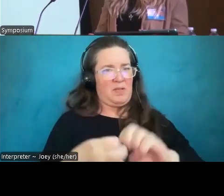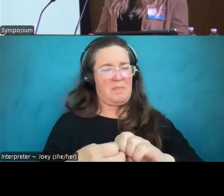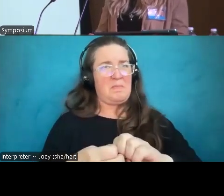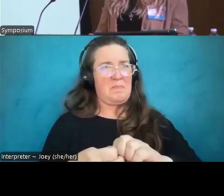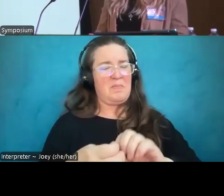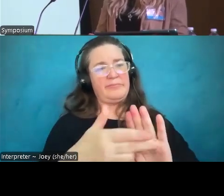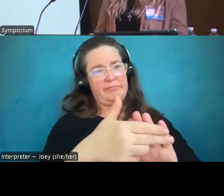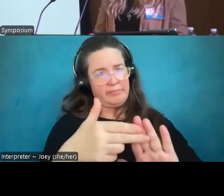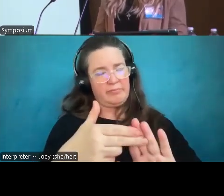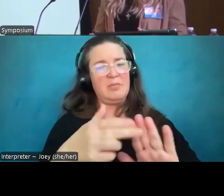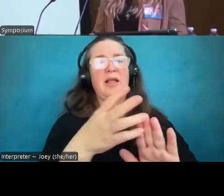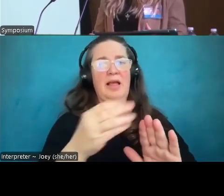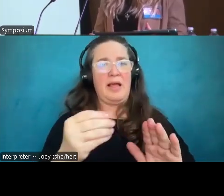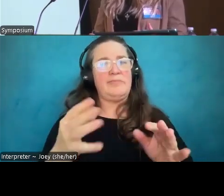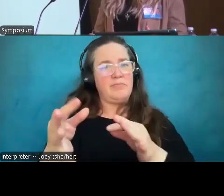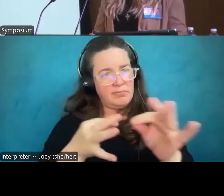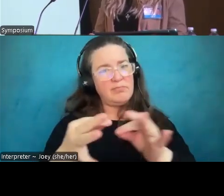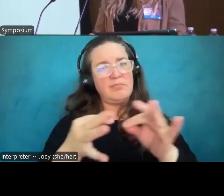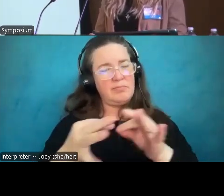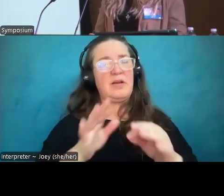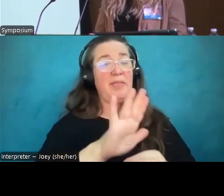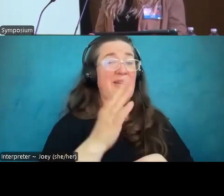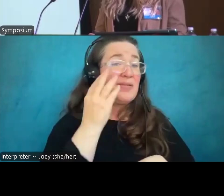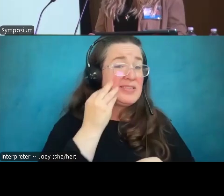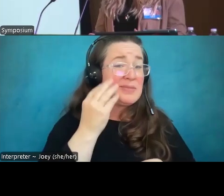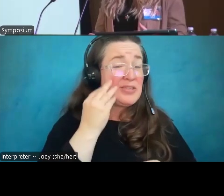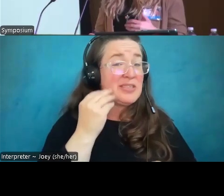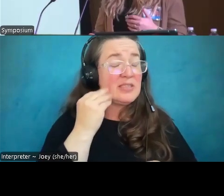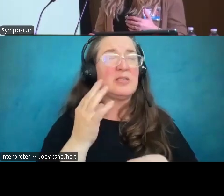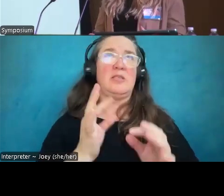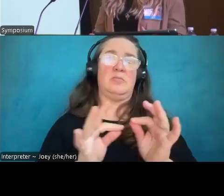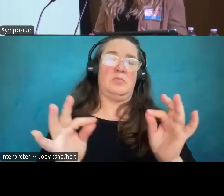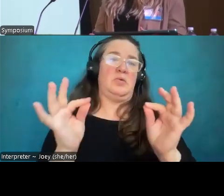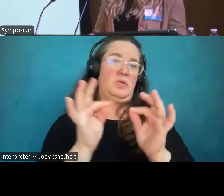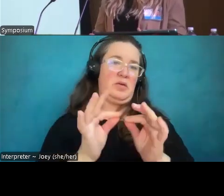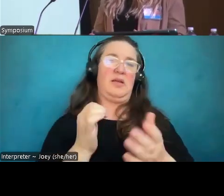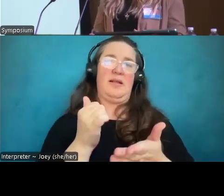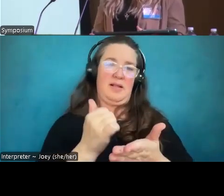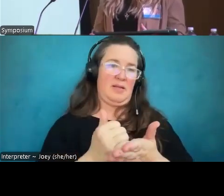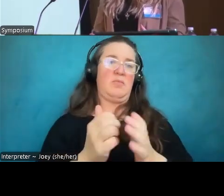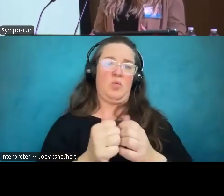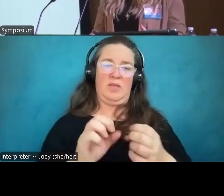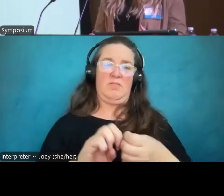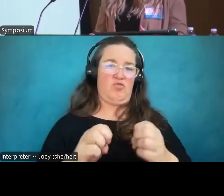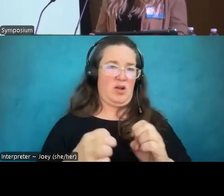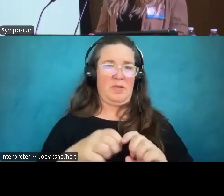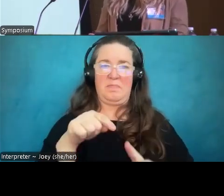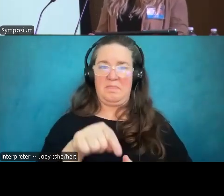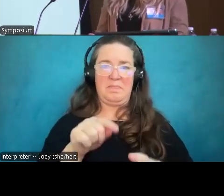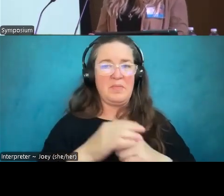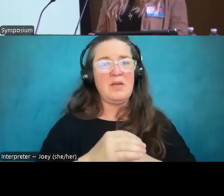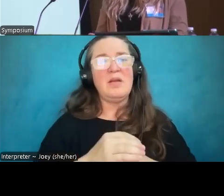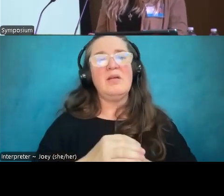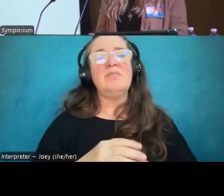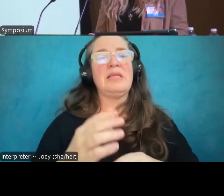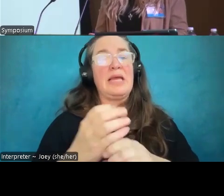like diagnosis or getting connected to support that you need, from your medical team to your family or your